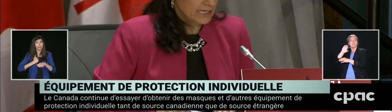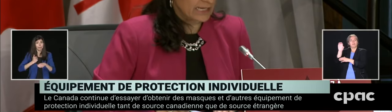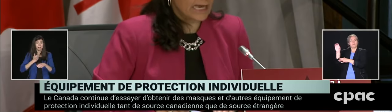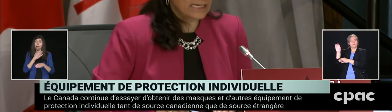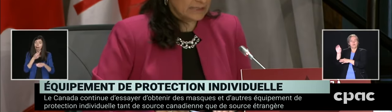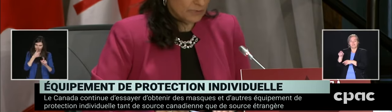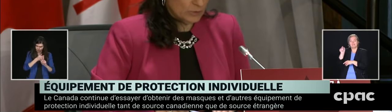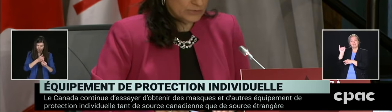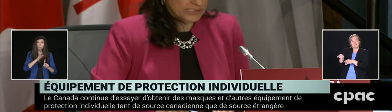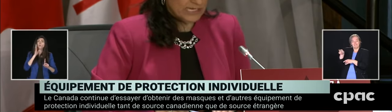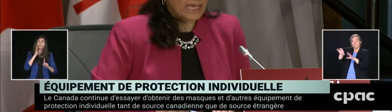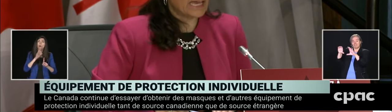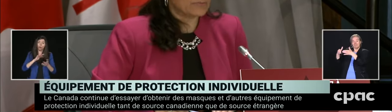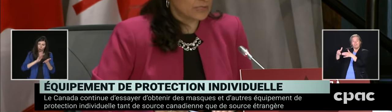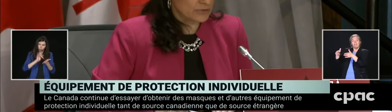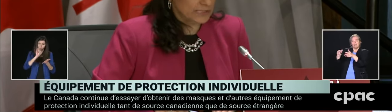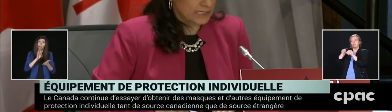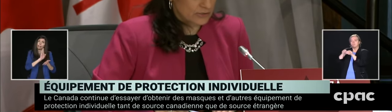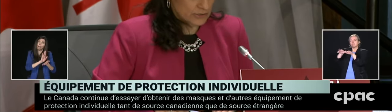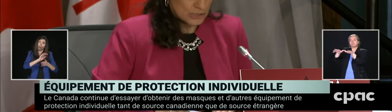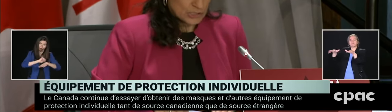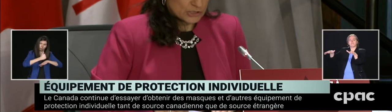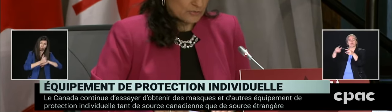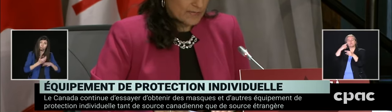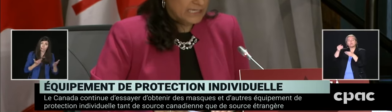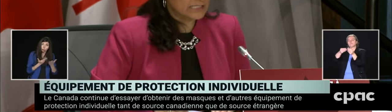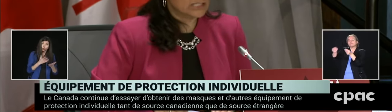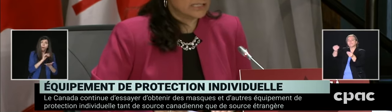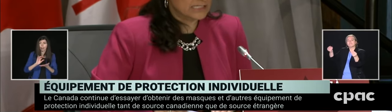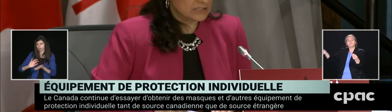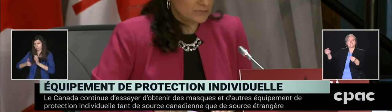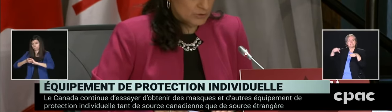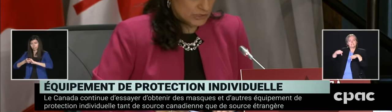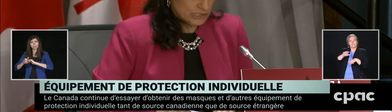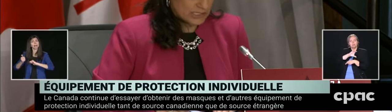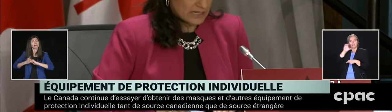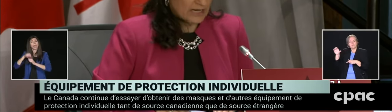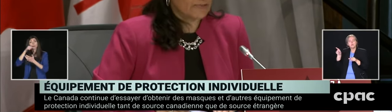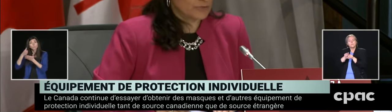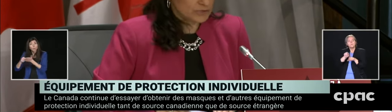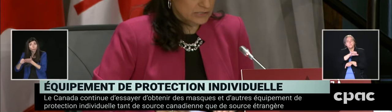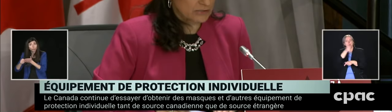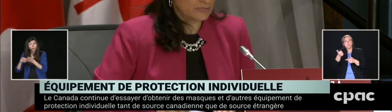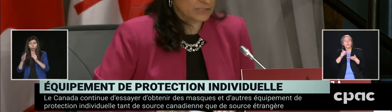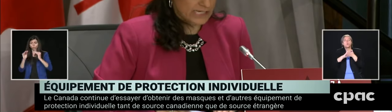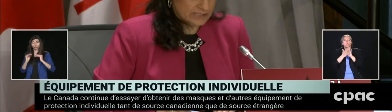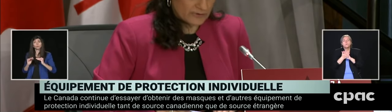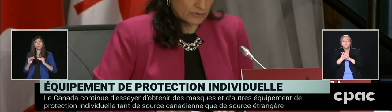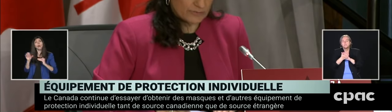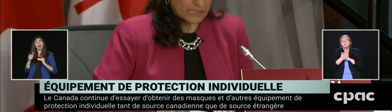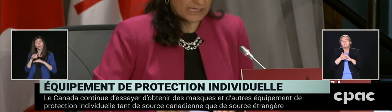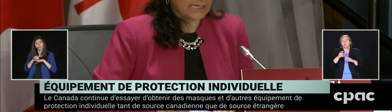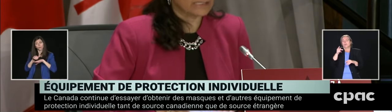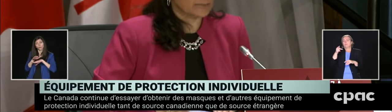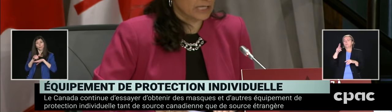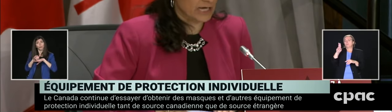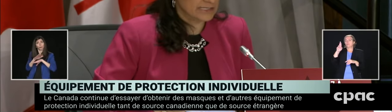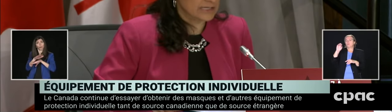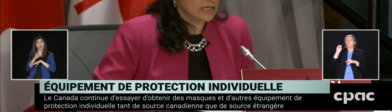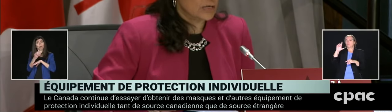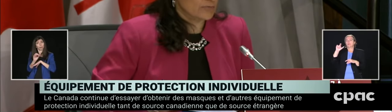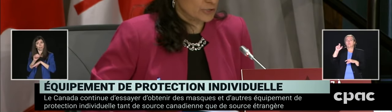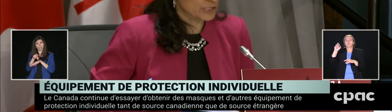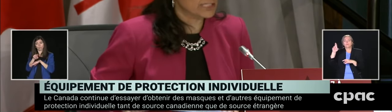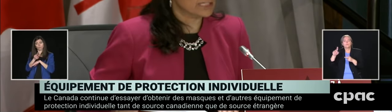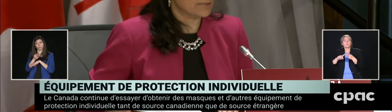partners, Canada Post and Purolator, to manage the distribution of personal protective equipment and